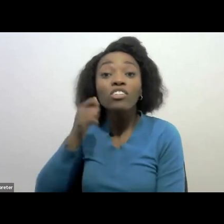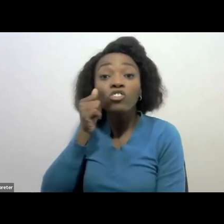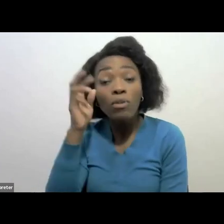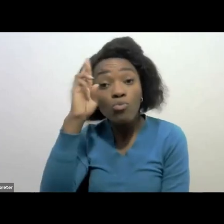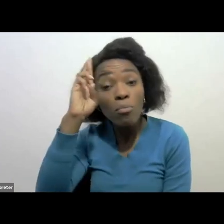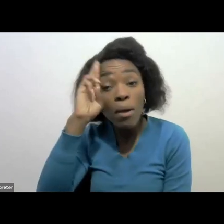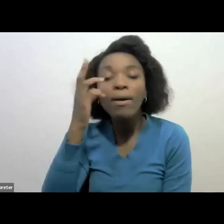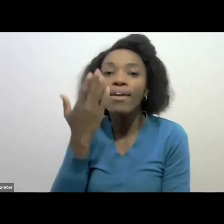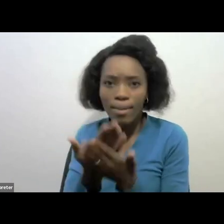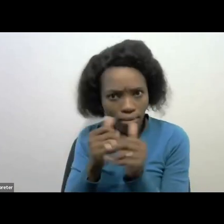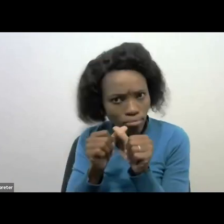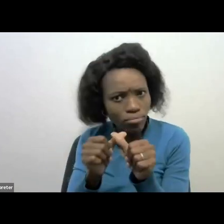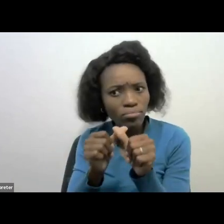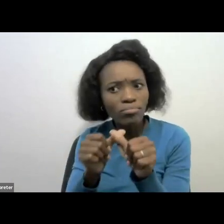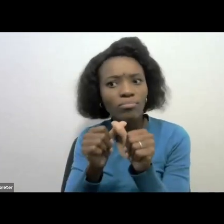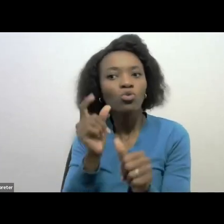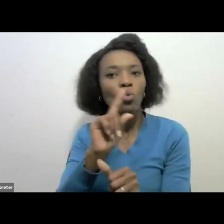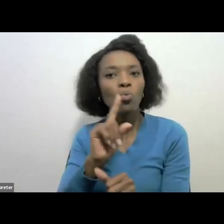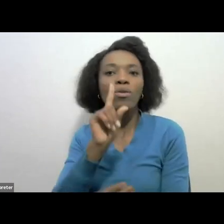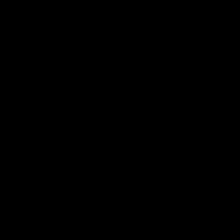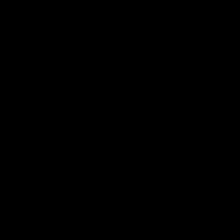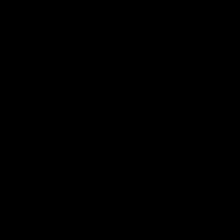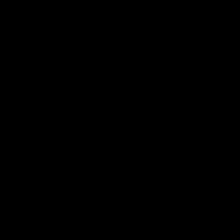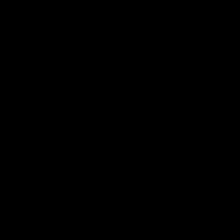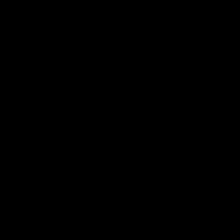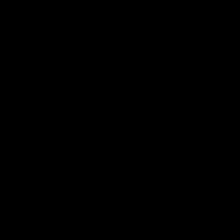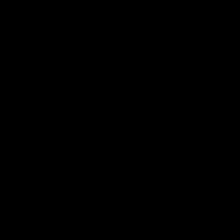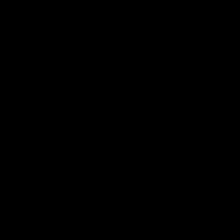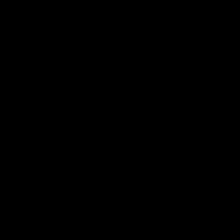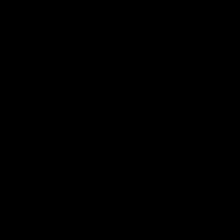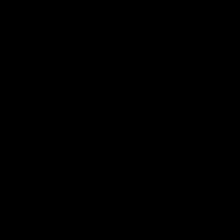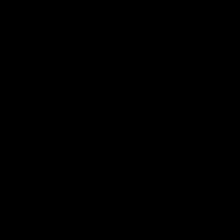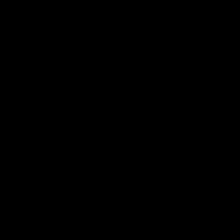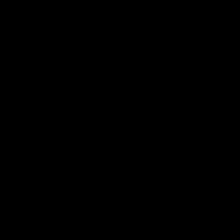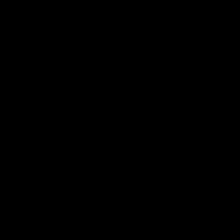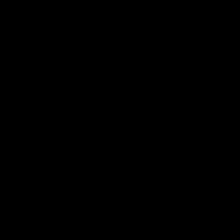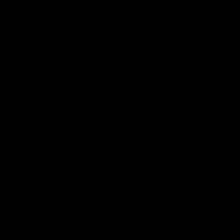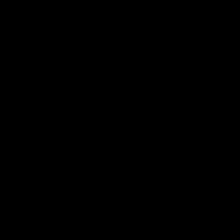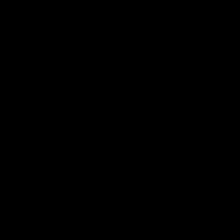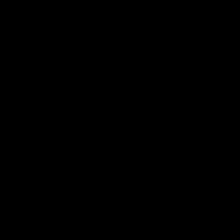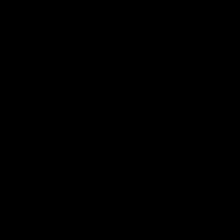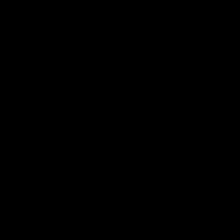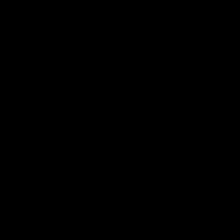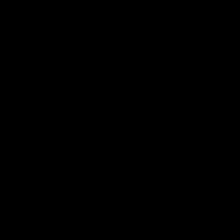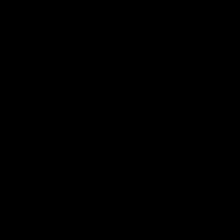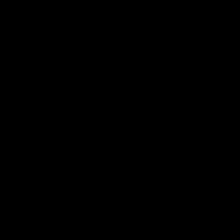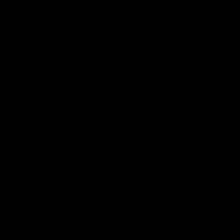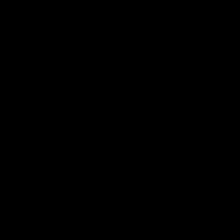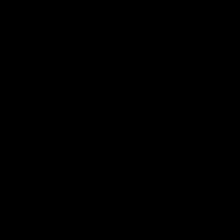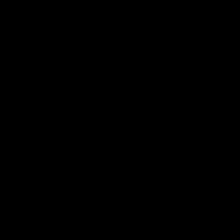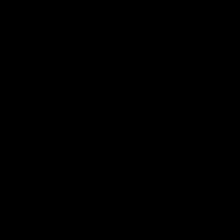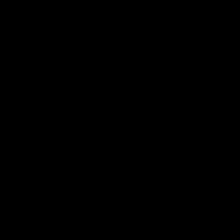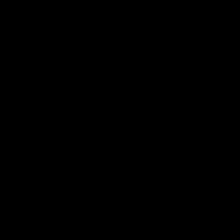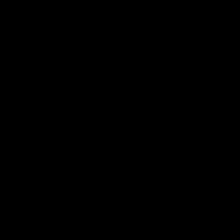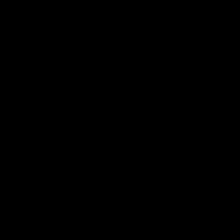continue sending through your question on our Q&A chat box colleagues kindly assist in responding to those questions